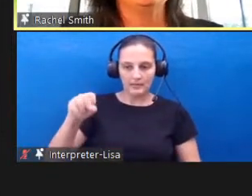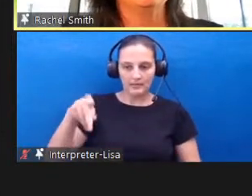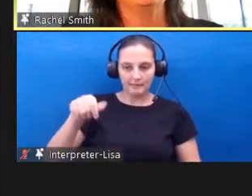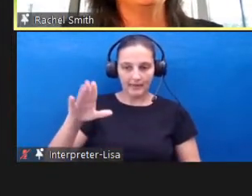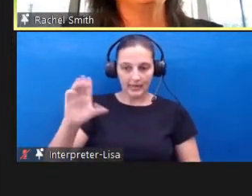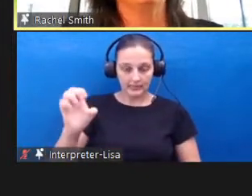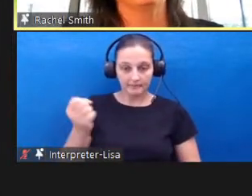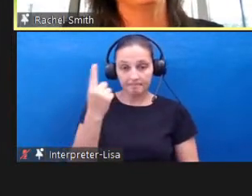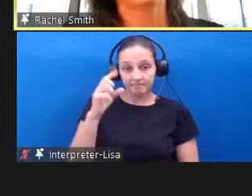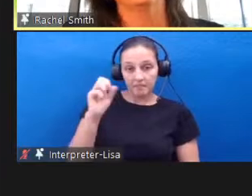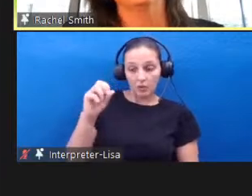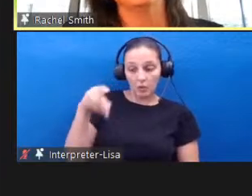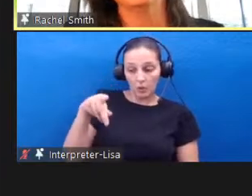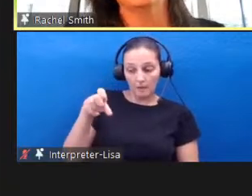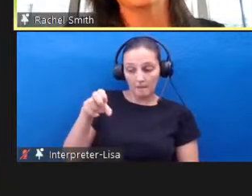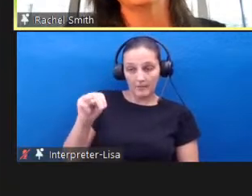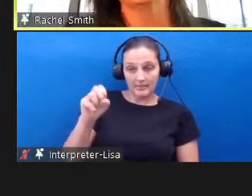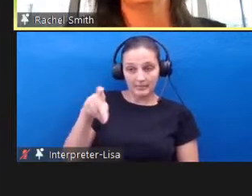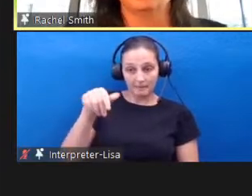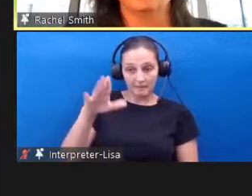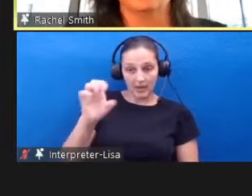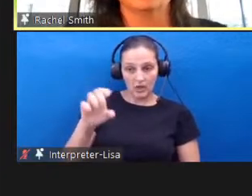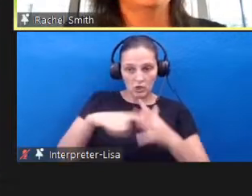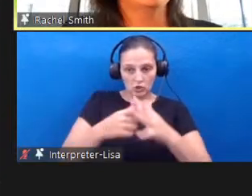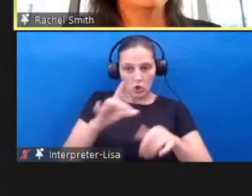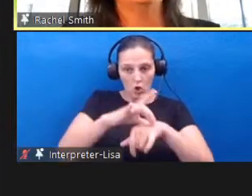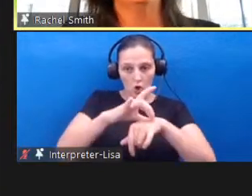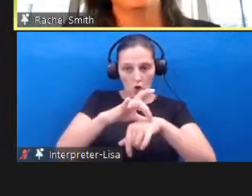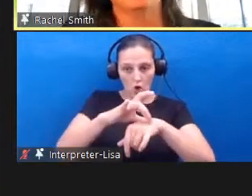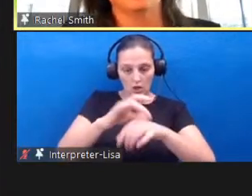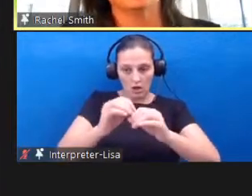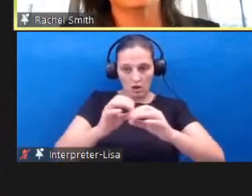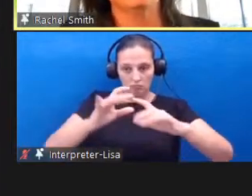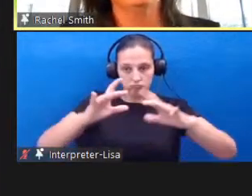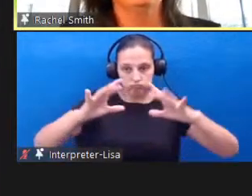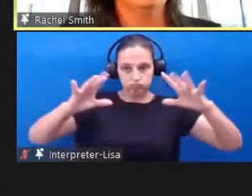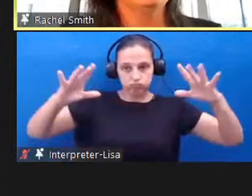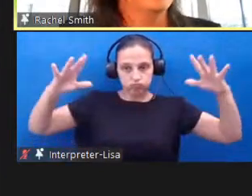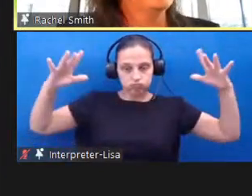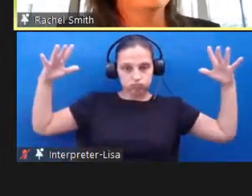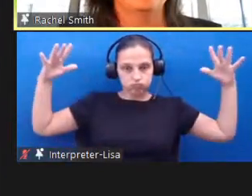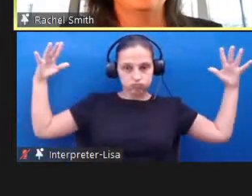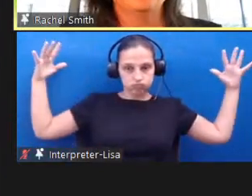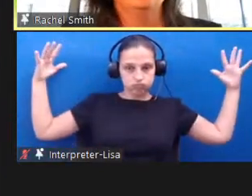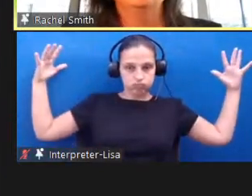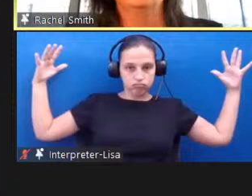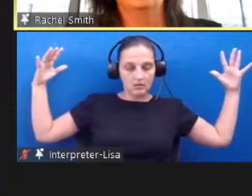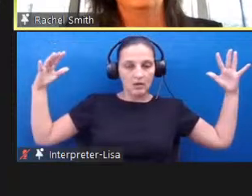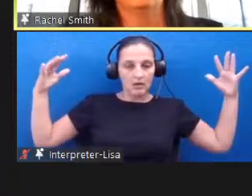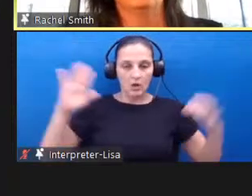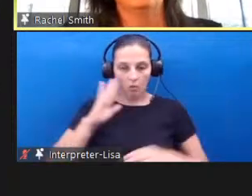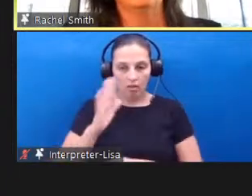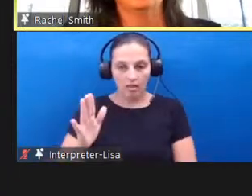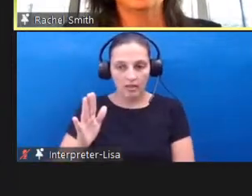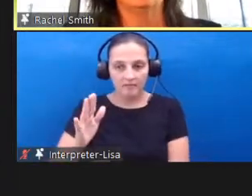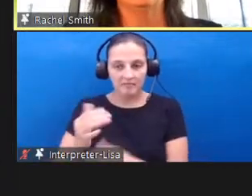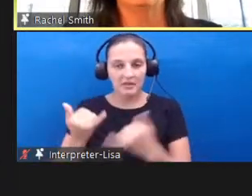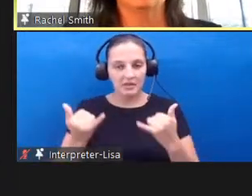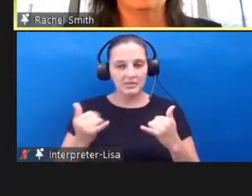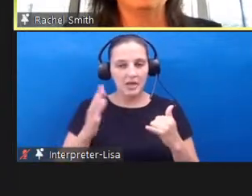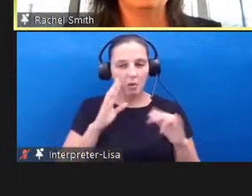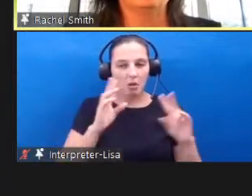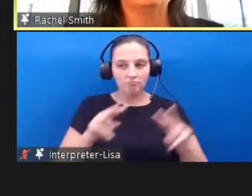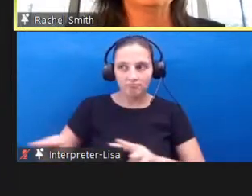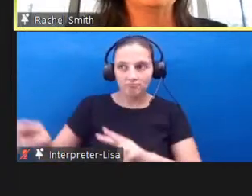OpenSpace takes you from essentially Earth to the universe, to the end of the universe. And hopefully we'll have time today to go on a tour to